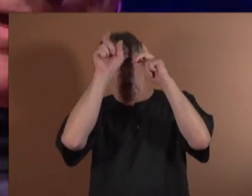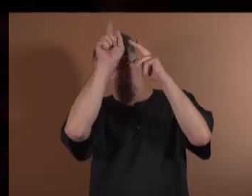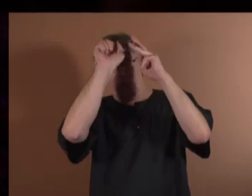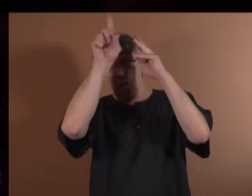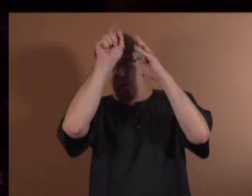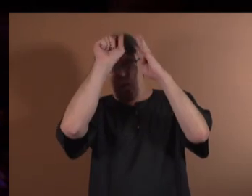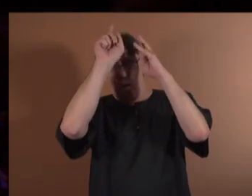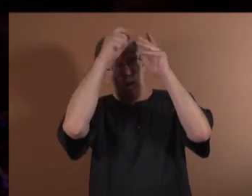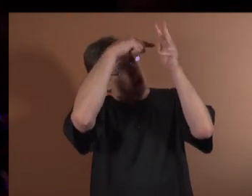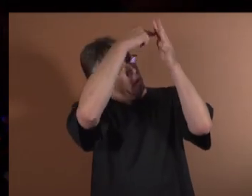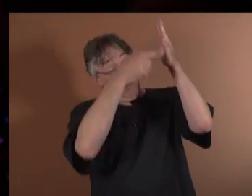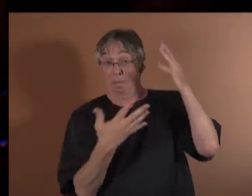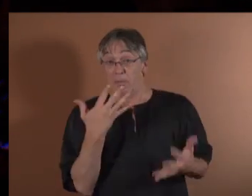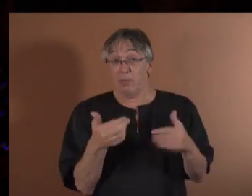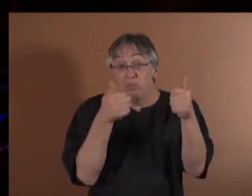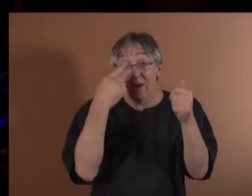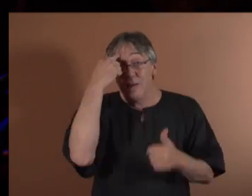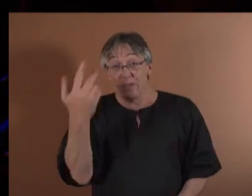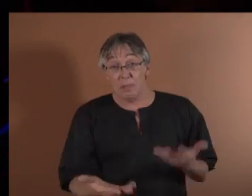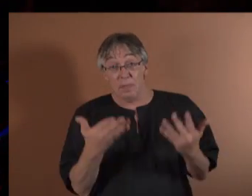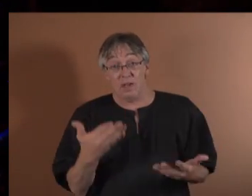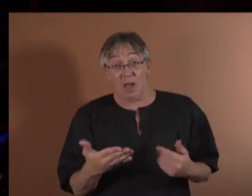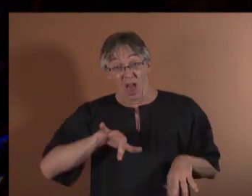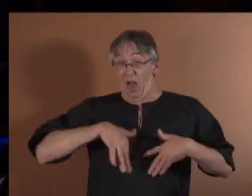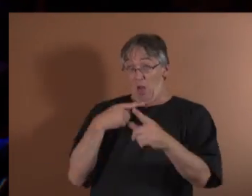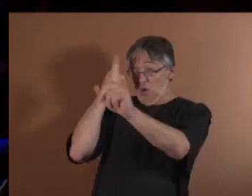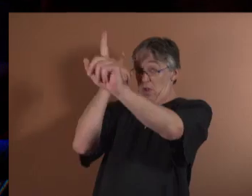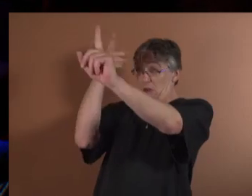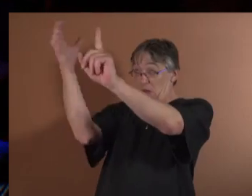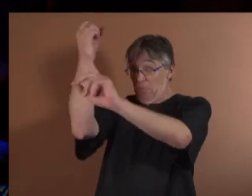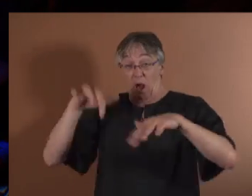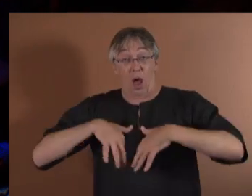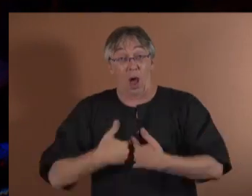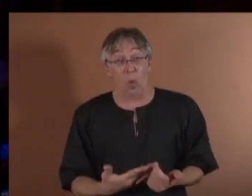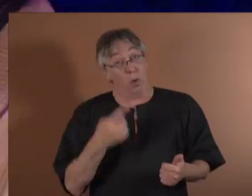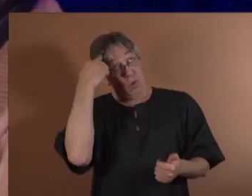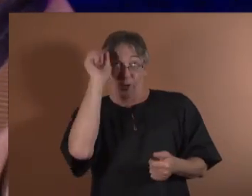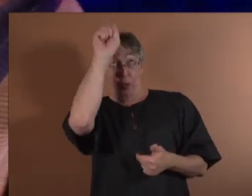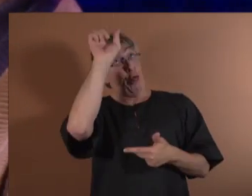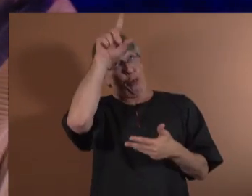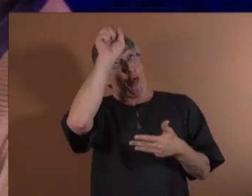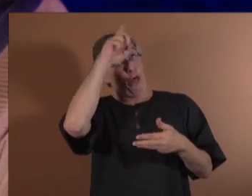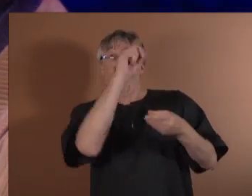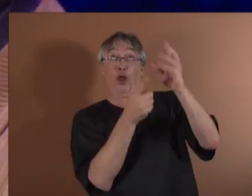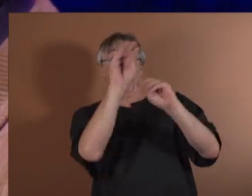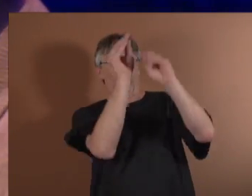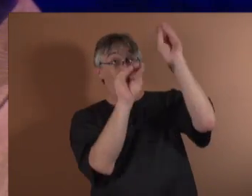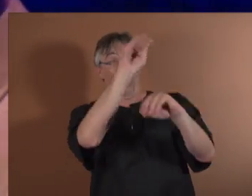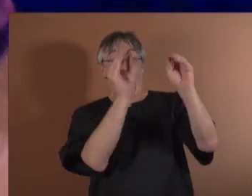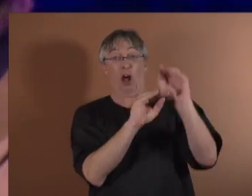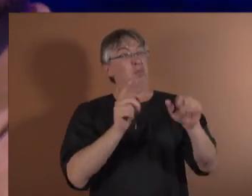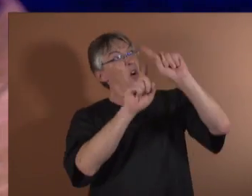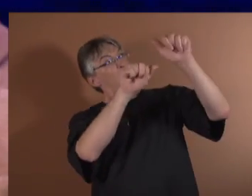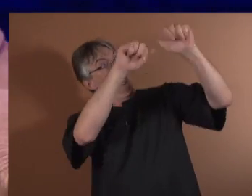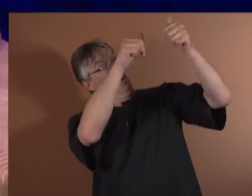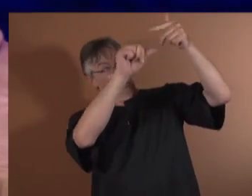potentially relevant ideas about how to get from here to there. It does it in somewhat random order, by the way. No particular logical sequence or weight. They